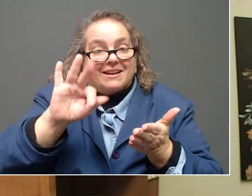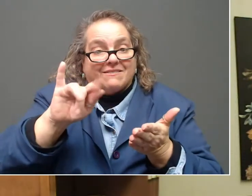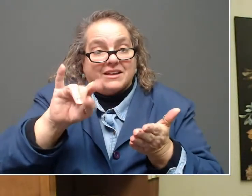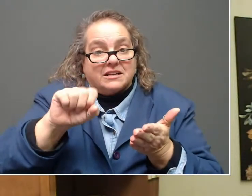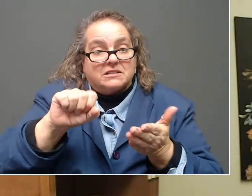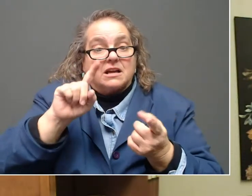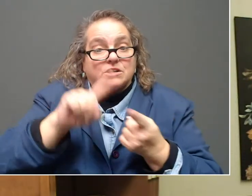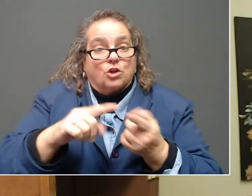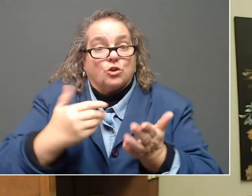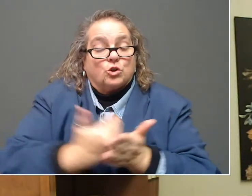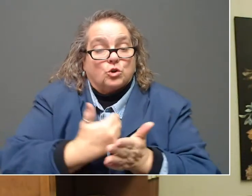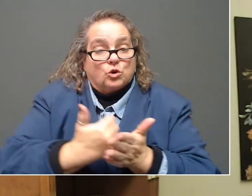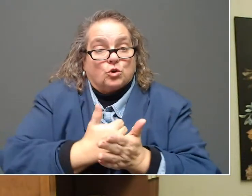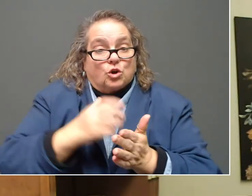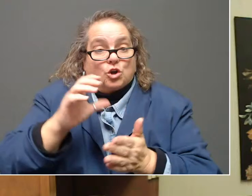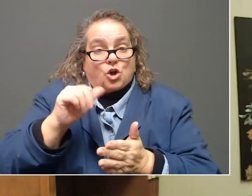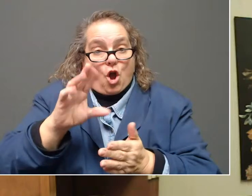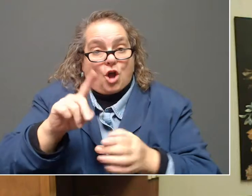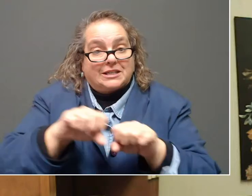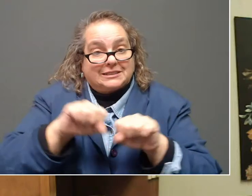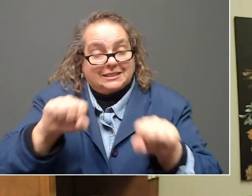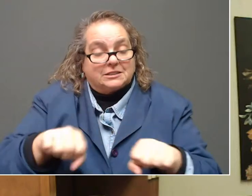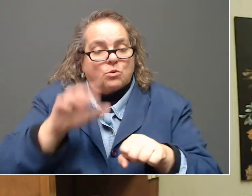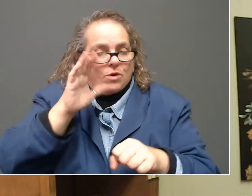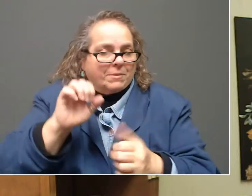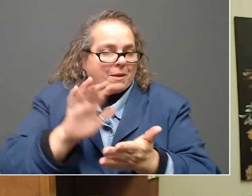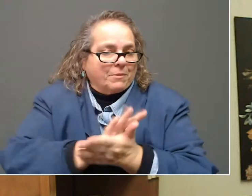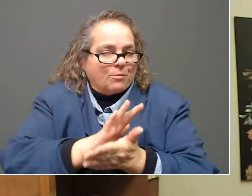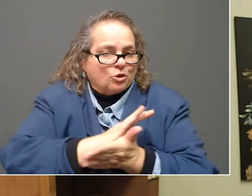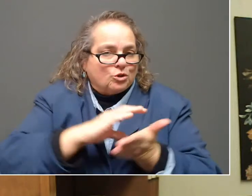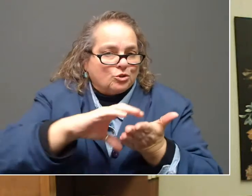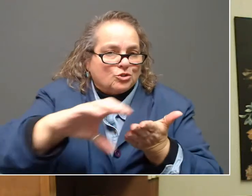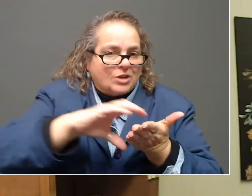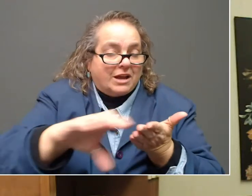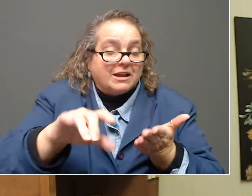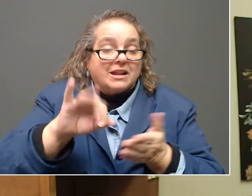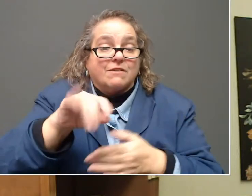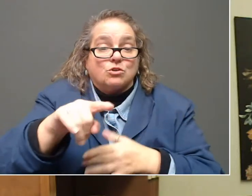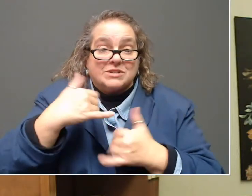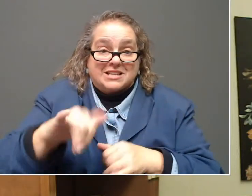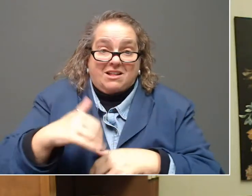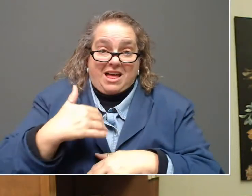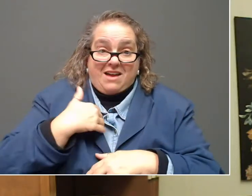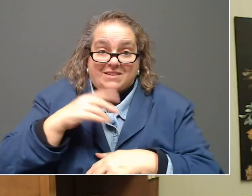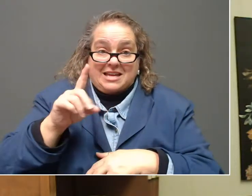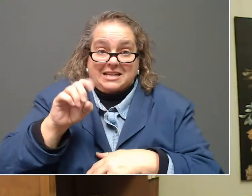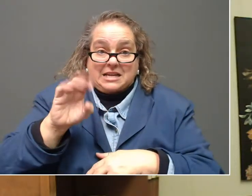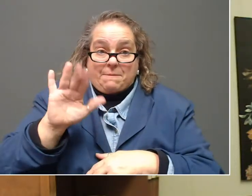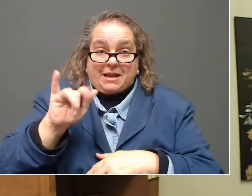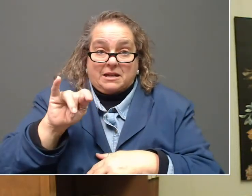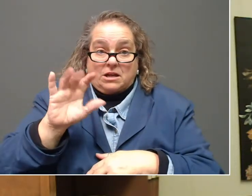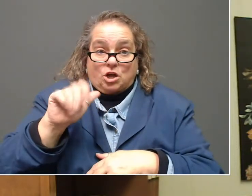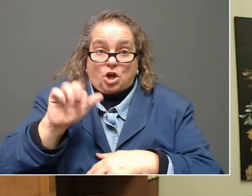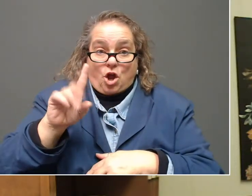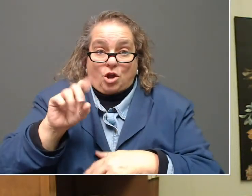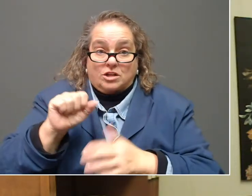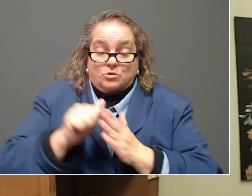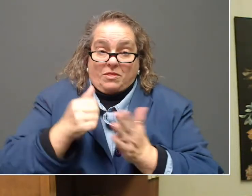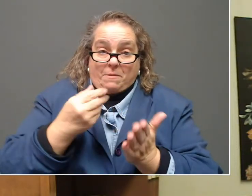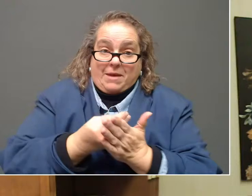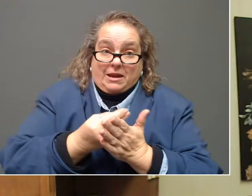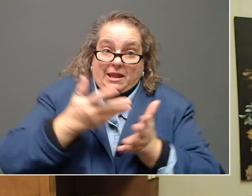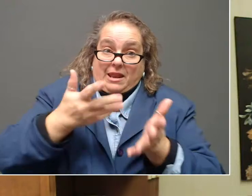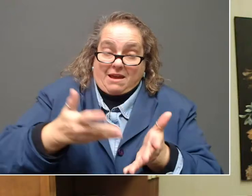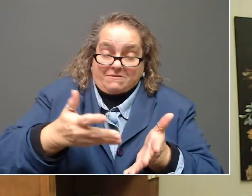debit cards. I know we've been talking about this several weeks, but it's a very important issue for the claimants who have been receiving